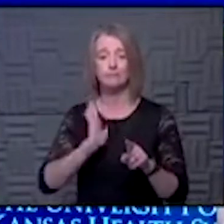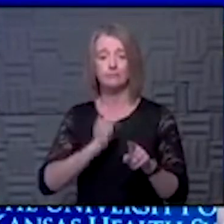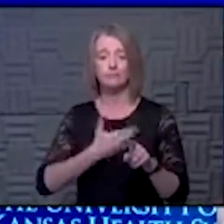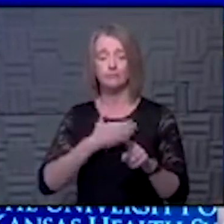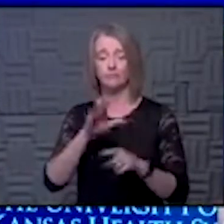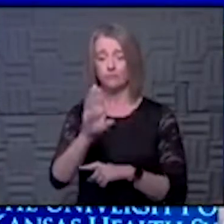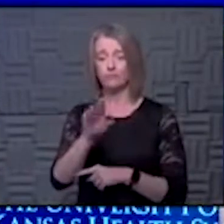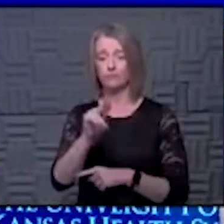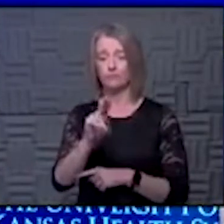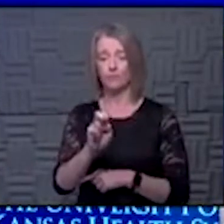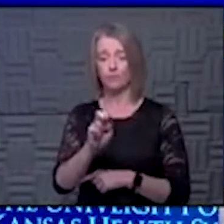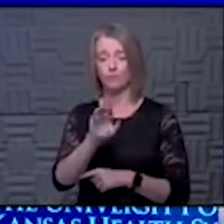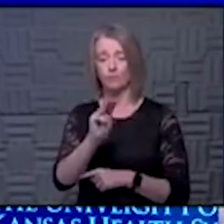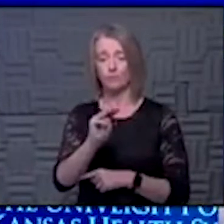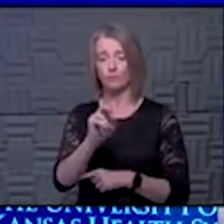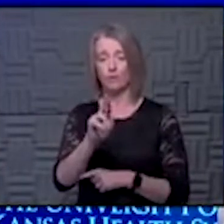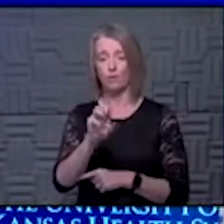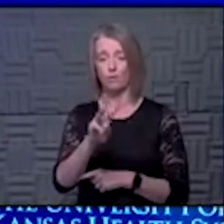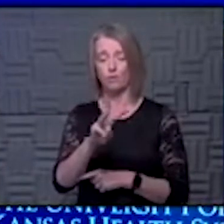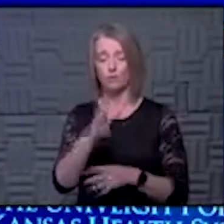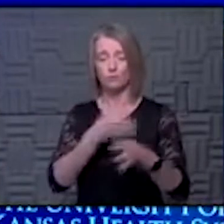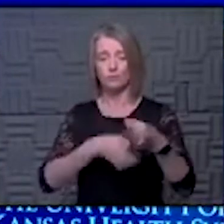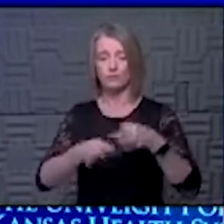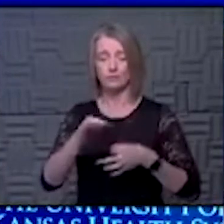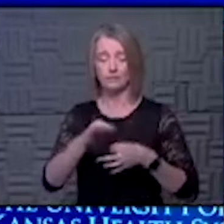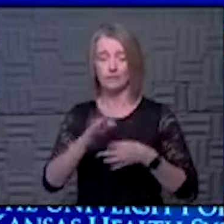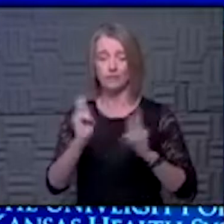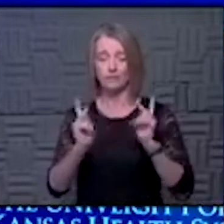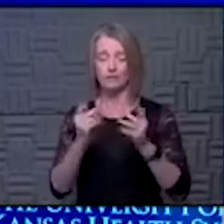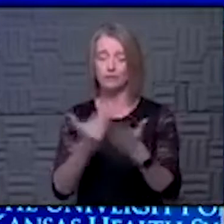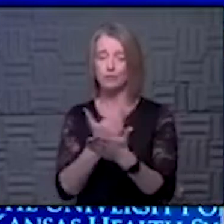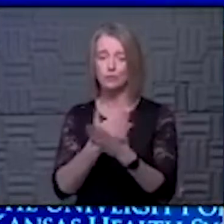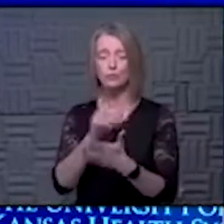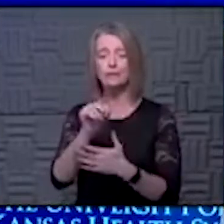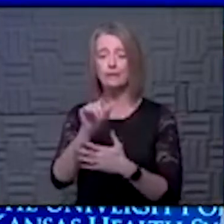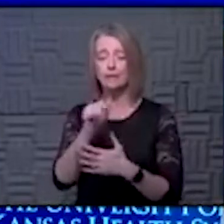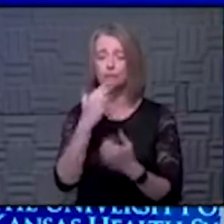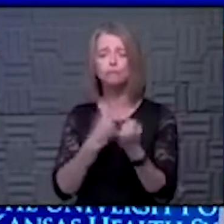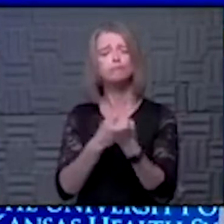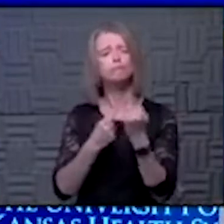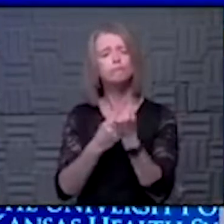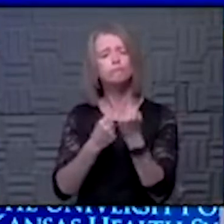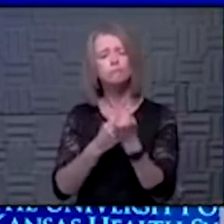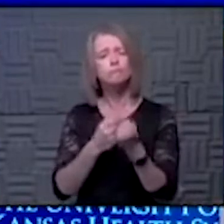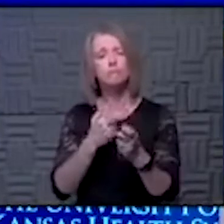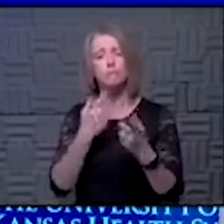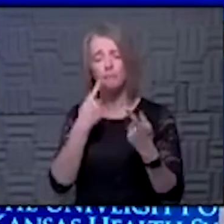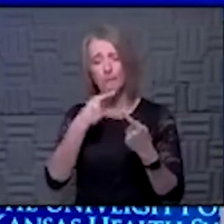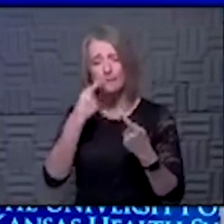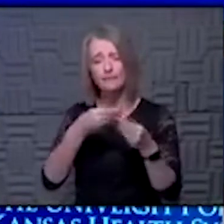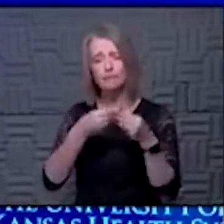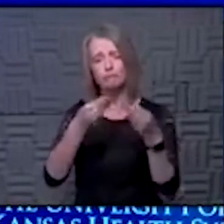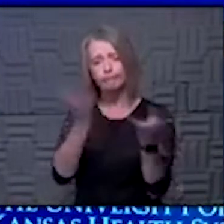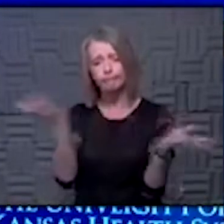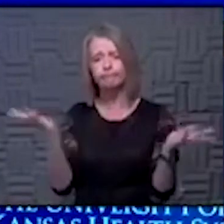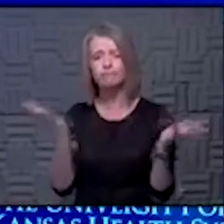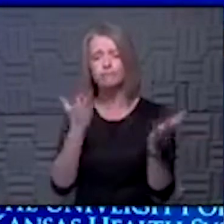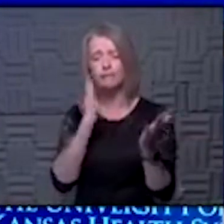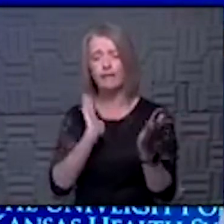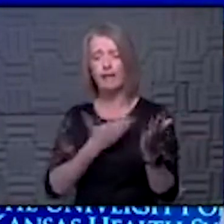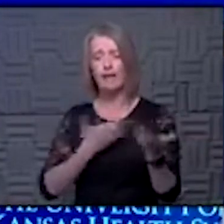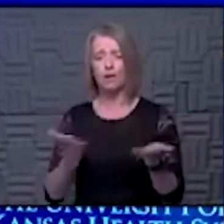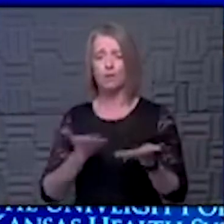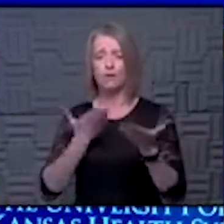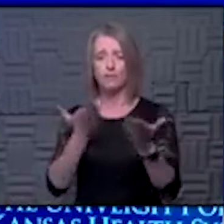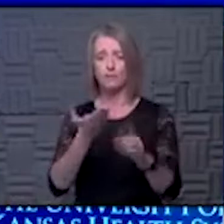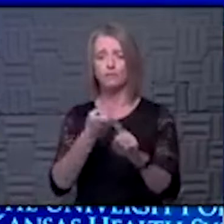bone marrow transplant populations, for example. So again, I agree. This is not new data. It's a reinforcement. It's great that it's out there publicly, that it becomes part of our recommendation